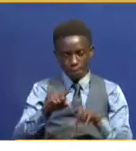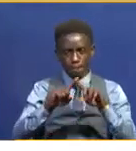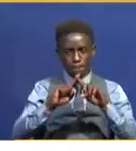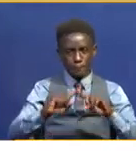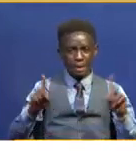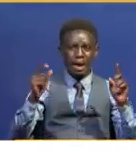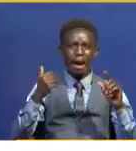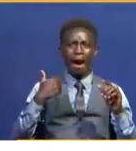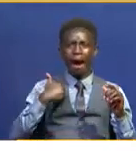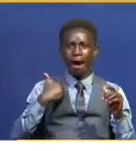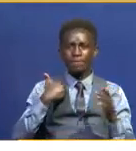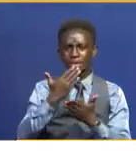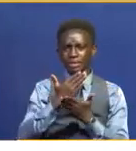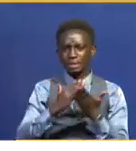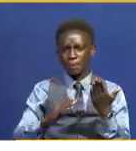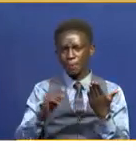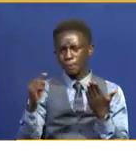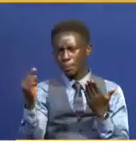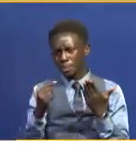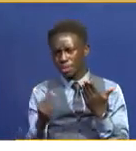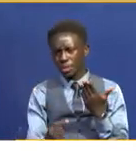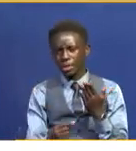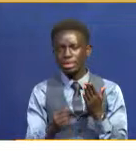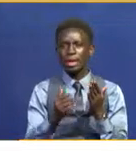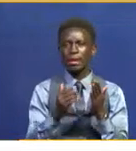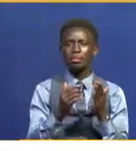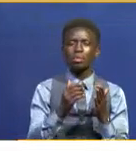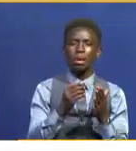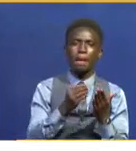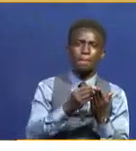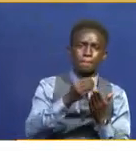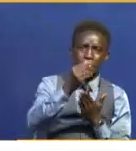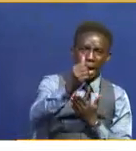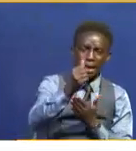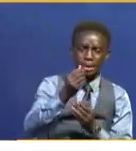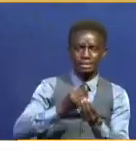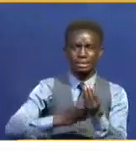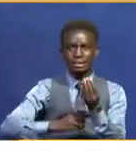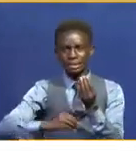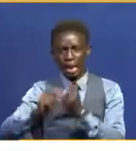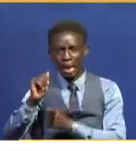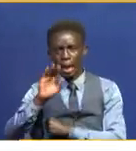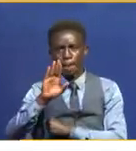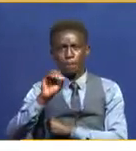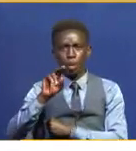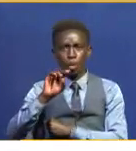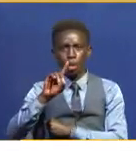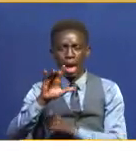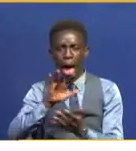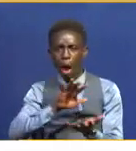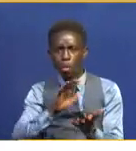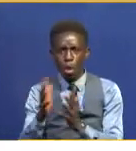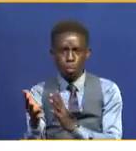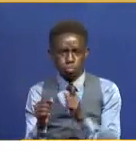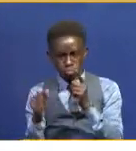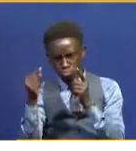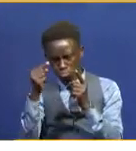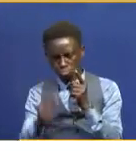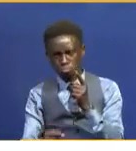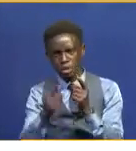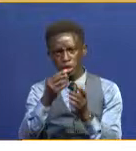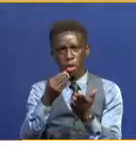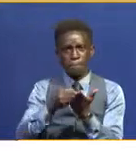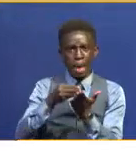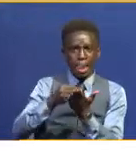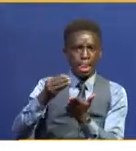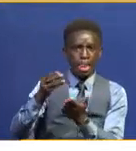there are some mechanics in terms of buying those bonds and selling those bonds, the actual value that you actually do spend in actually